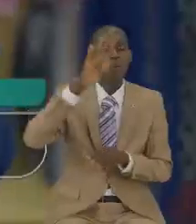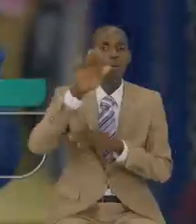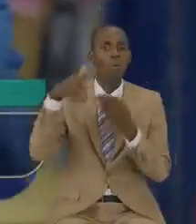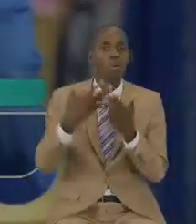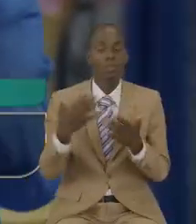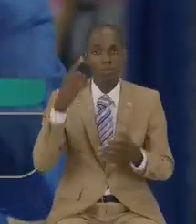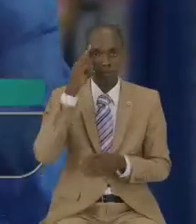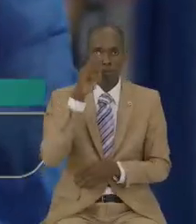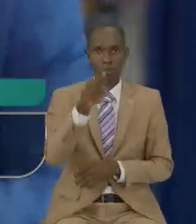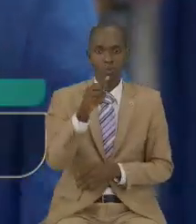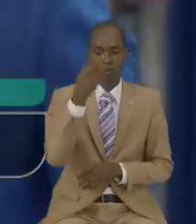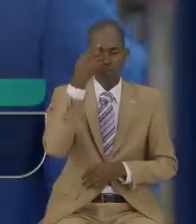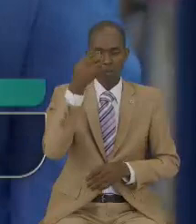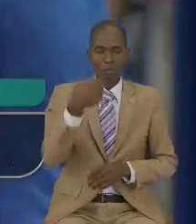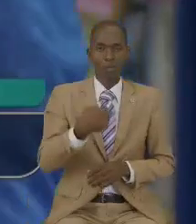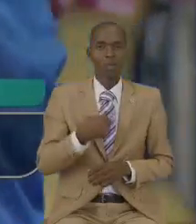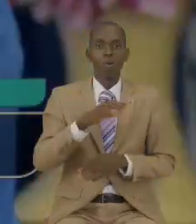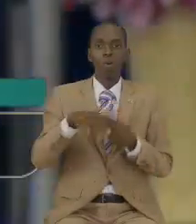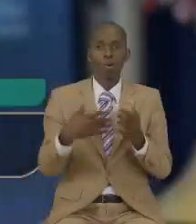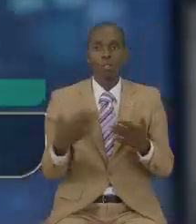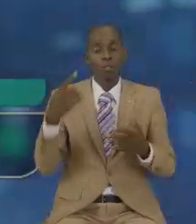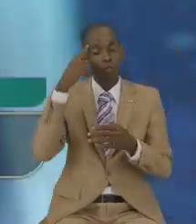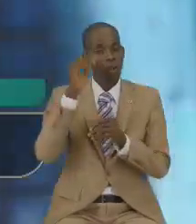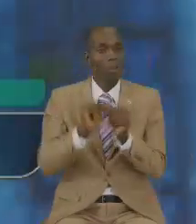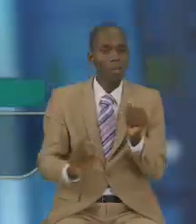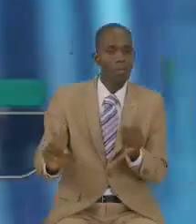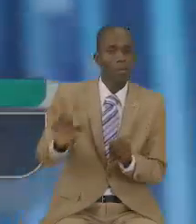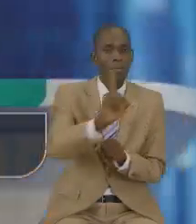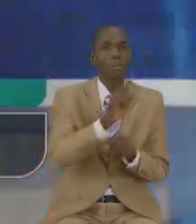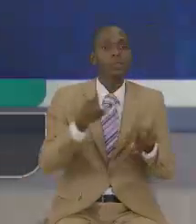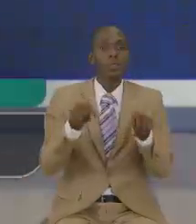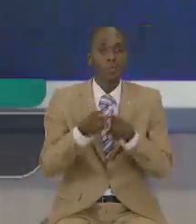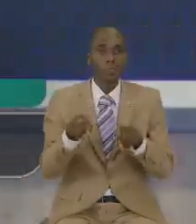you, all things for me, all things for everyone, even